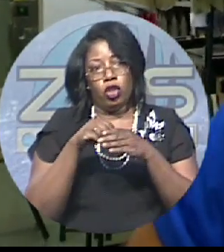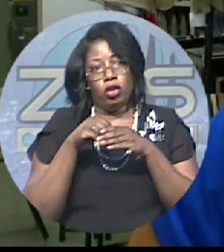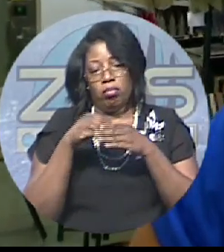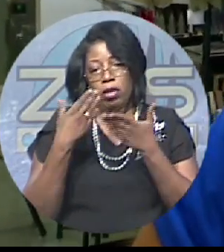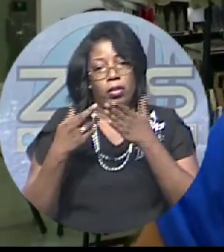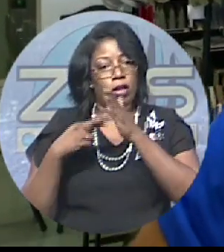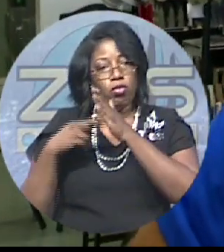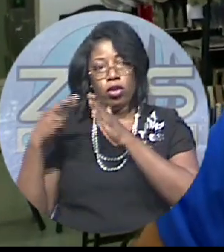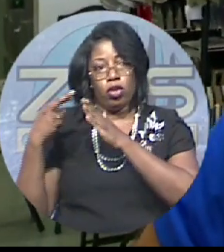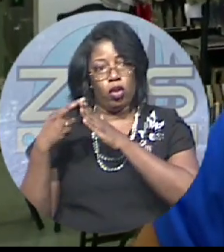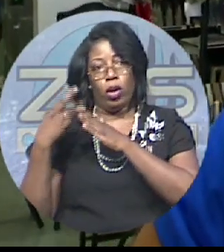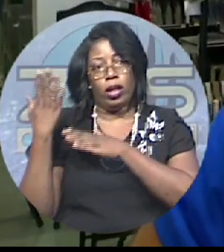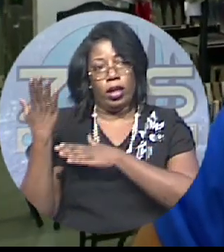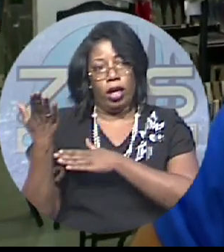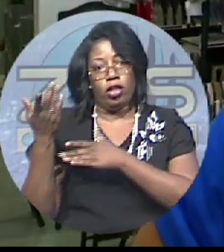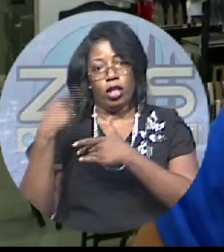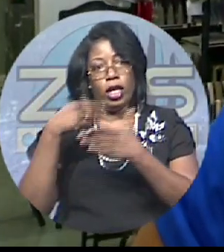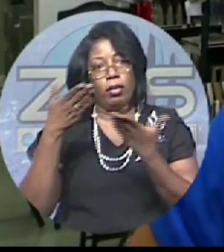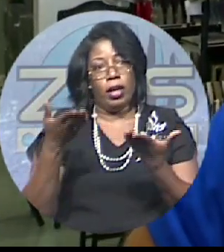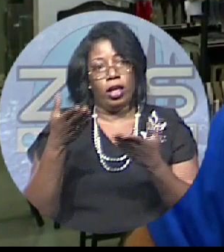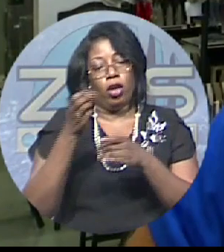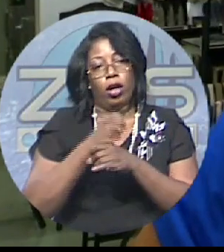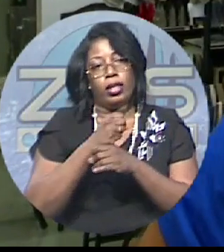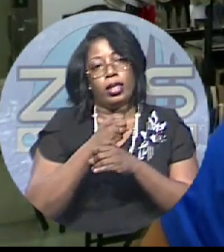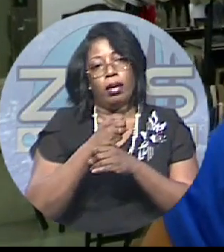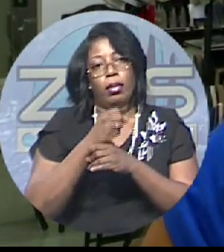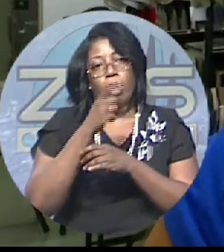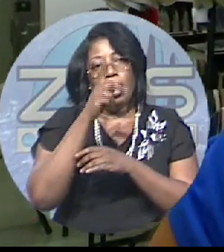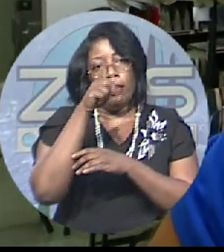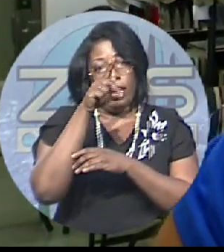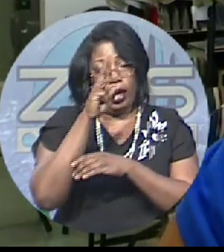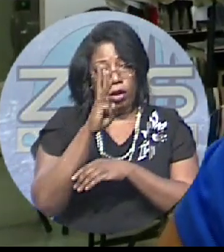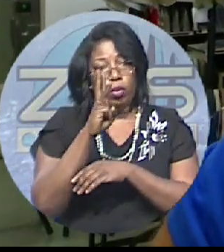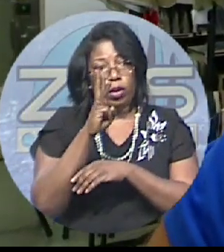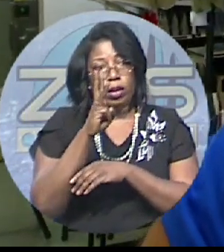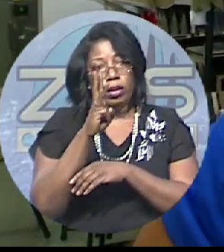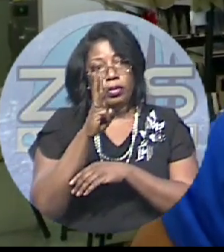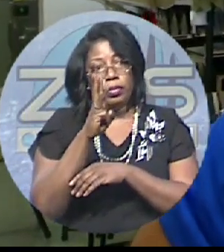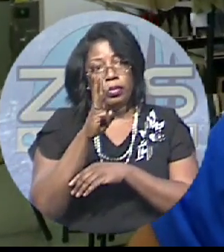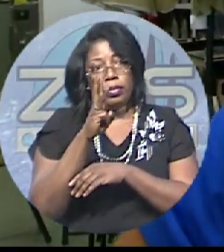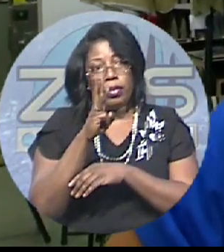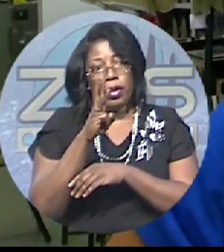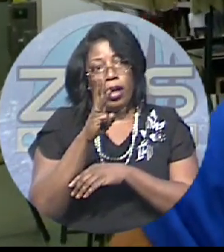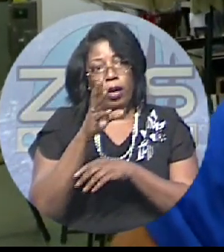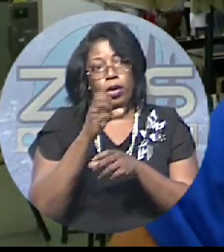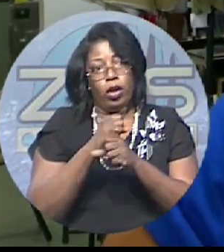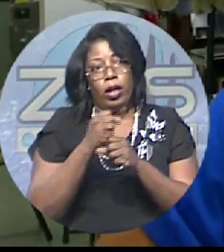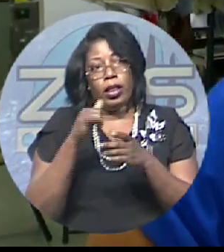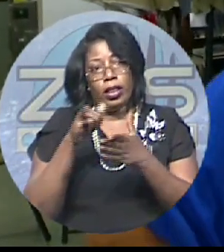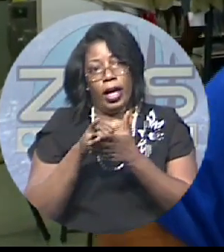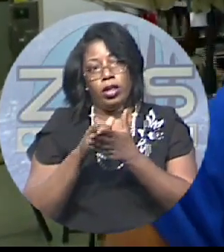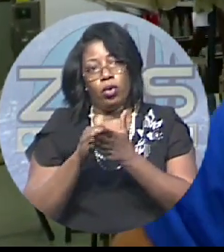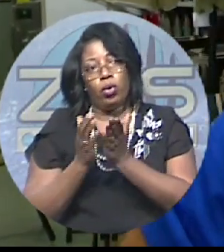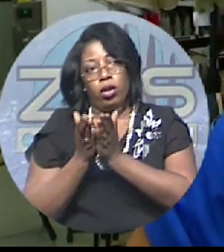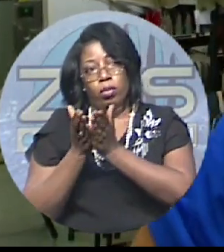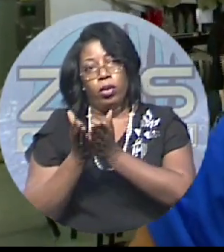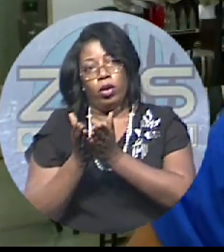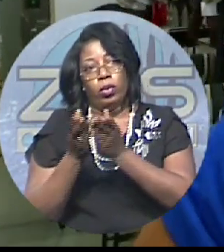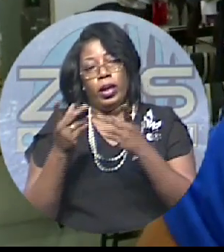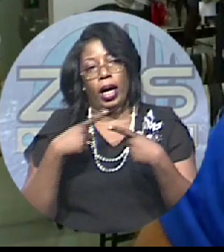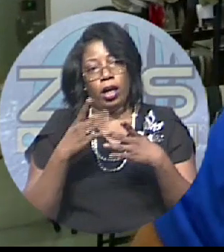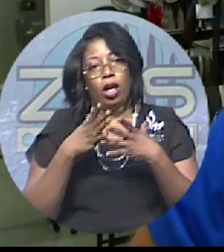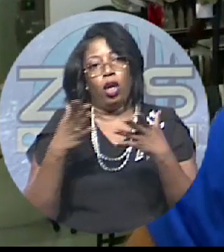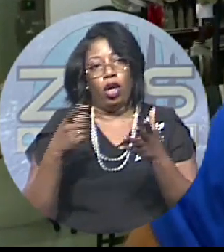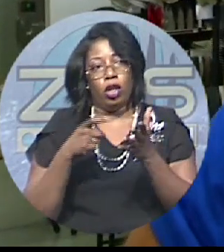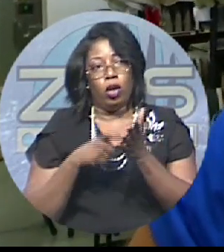resort down there, a lady. She came in and bought some plywood and some gray size and water shield, and we got that out to the boat. We've had a lot